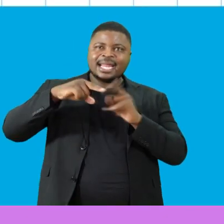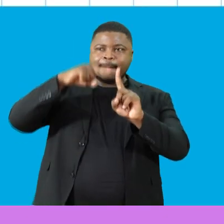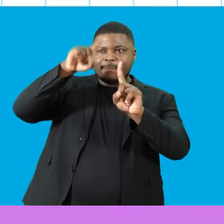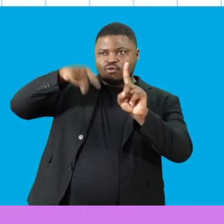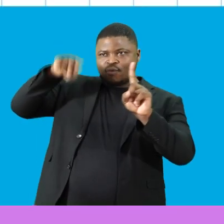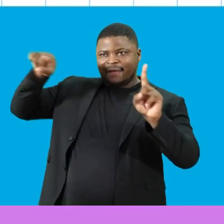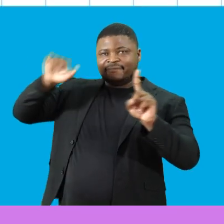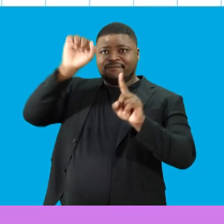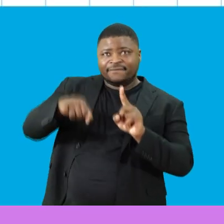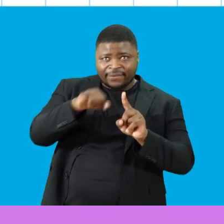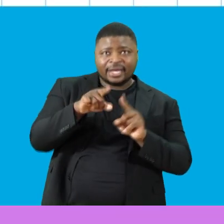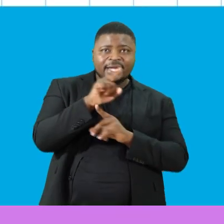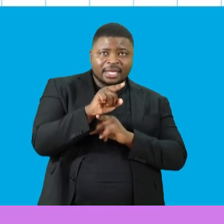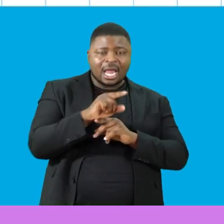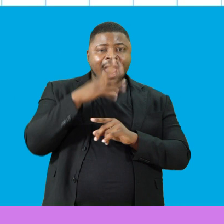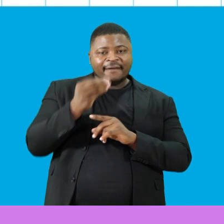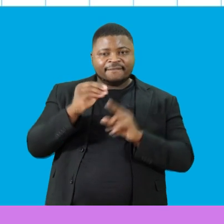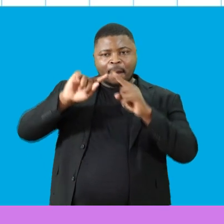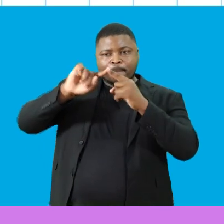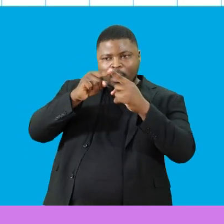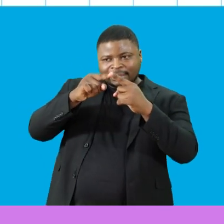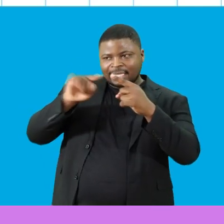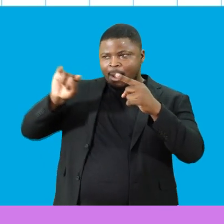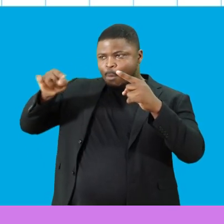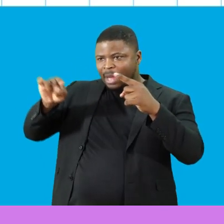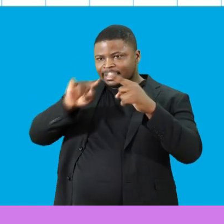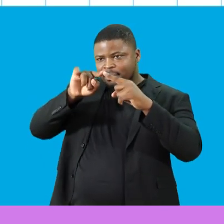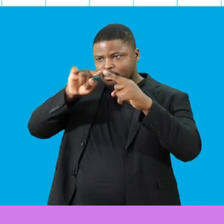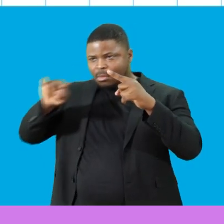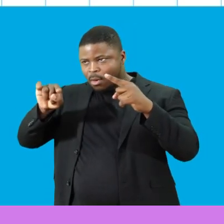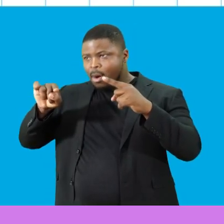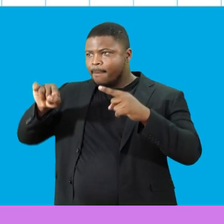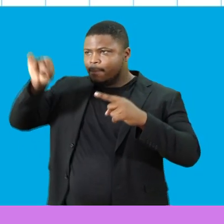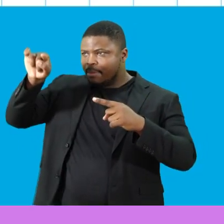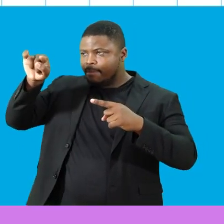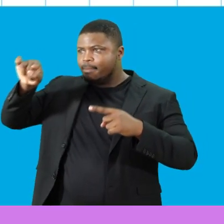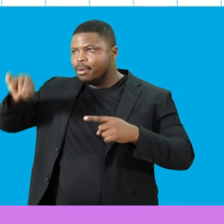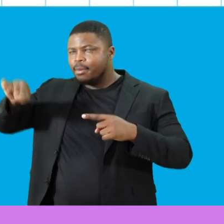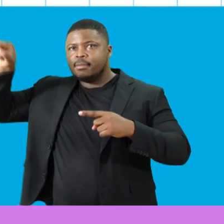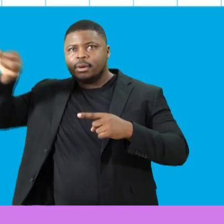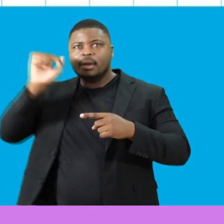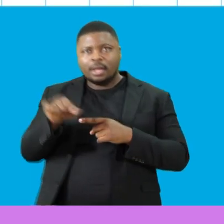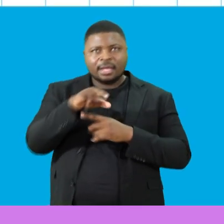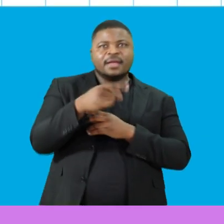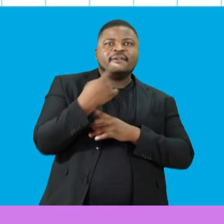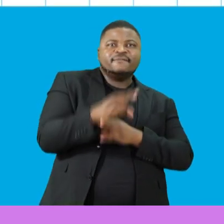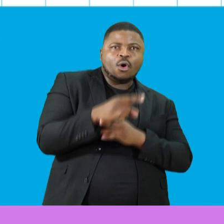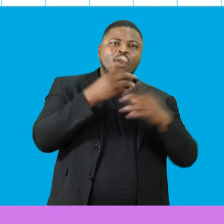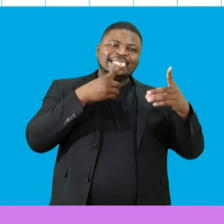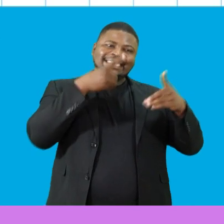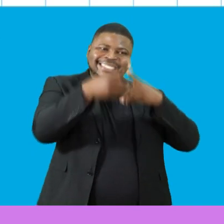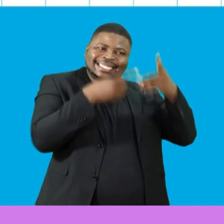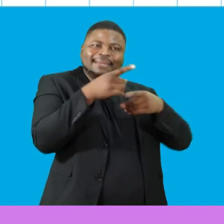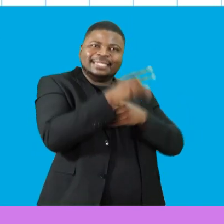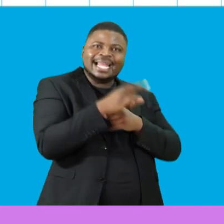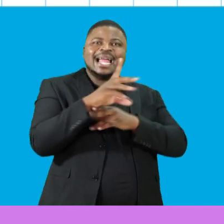showing trends between plotted points used for discrete data. So a broken line is for discrete